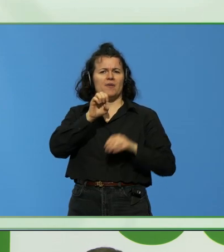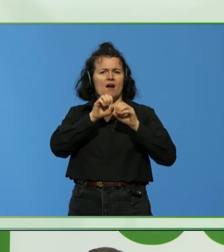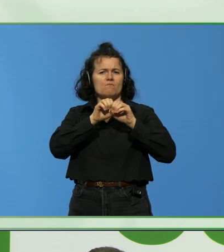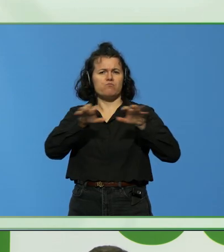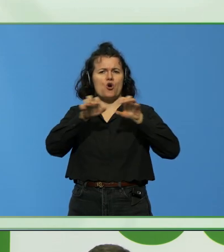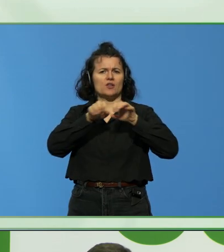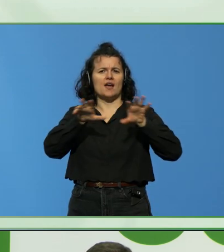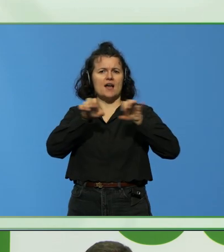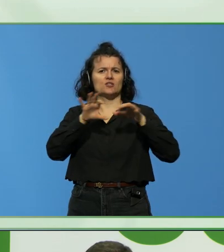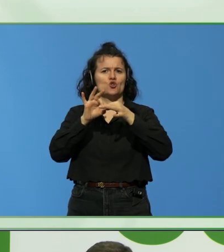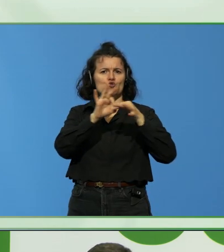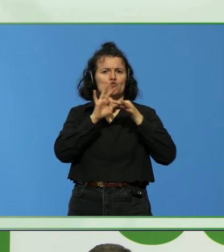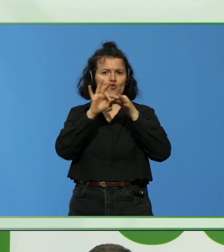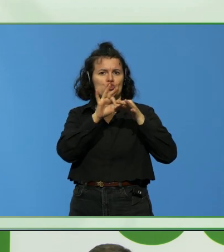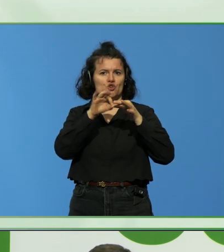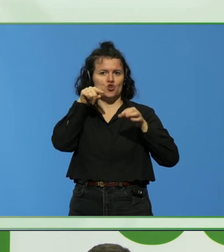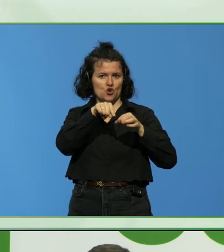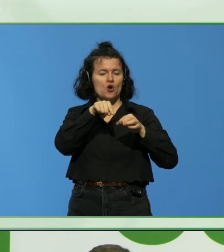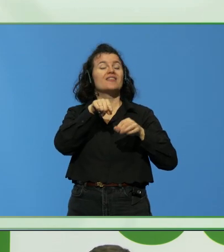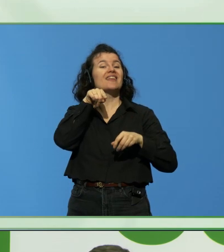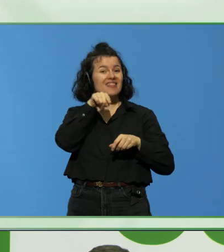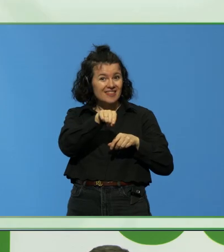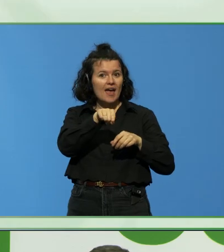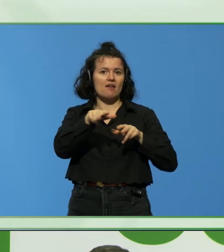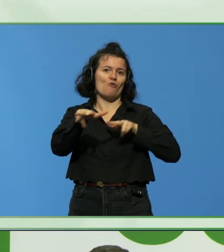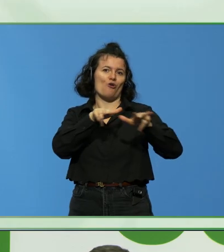public broadcasters in Europe since